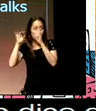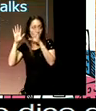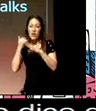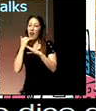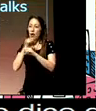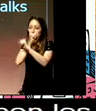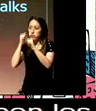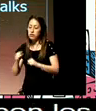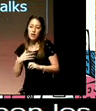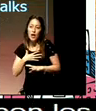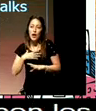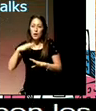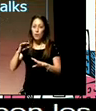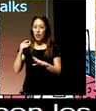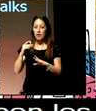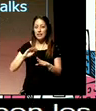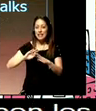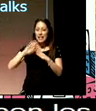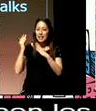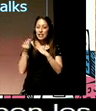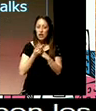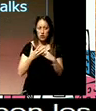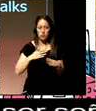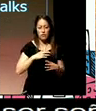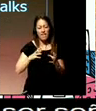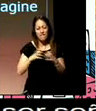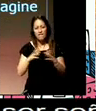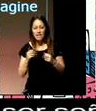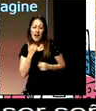All we can imagine, we can dream of.